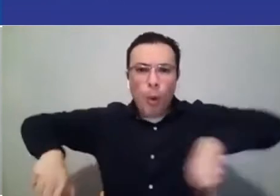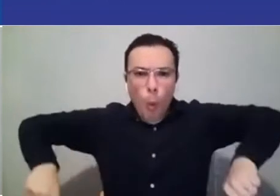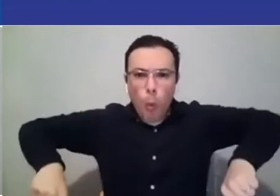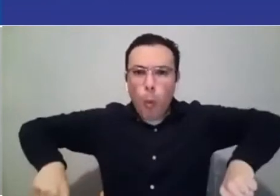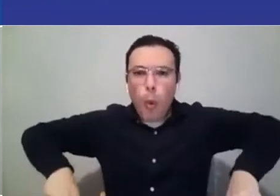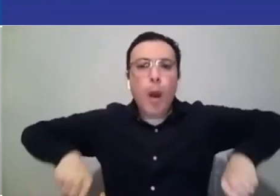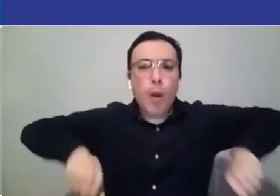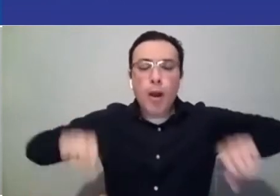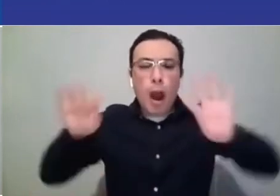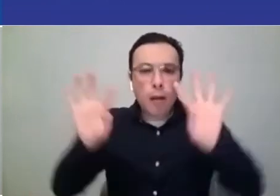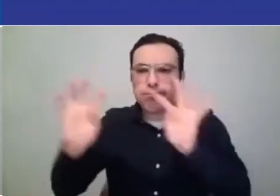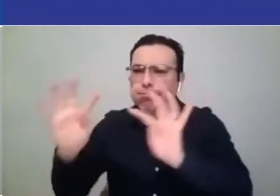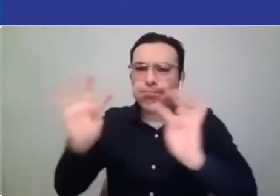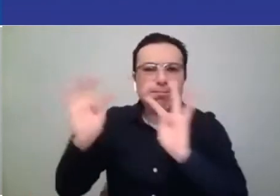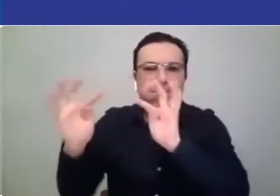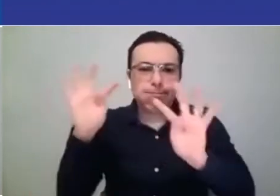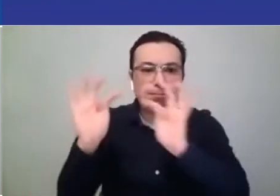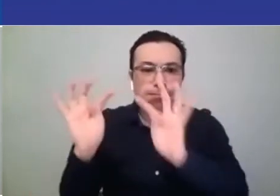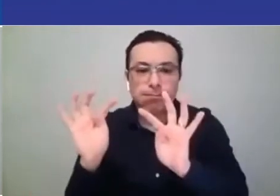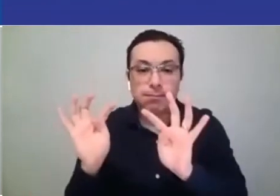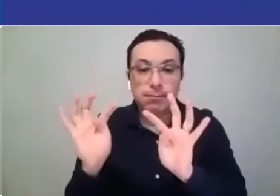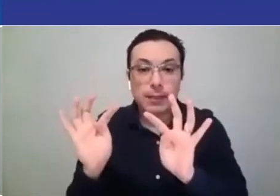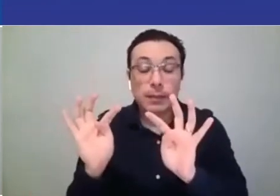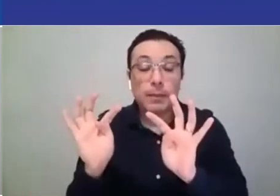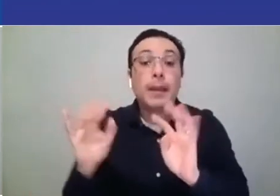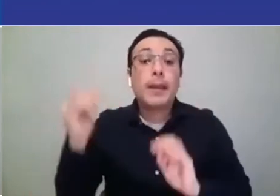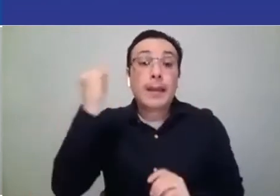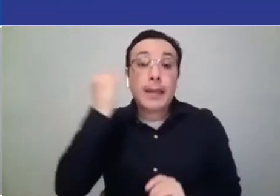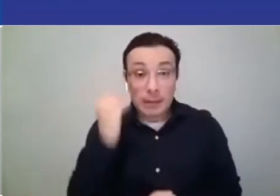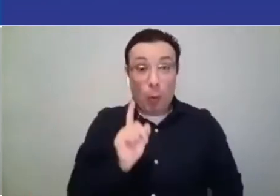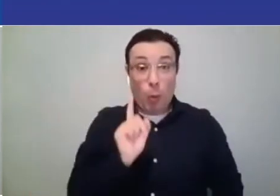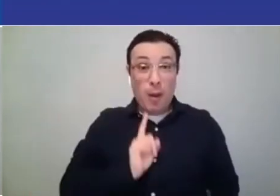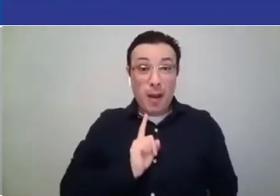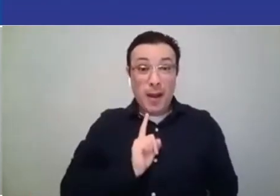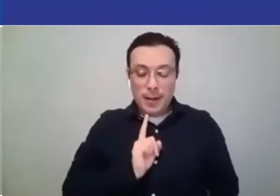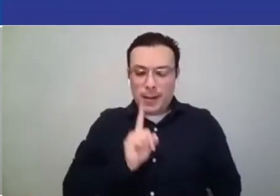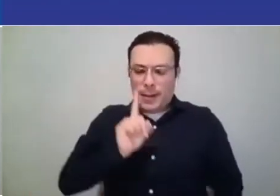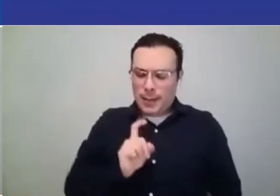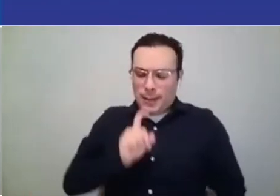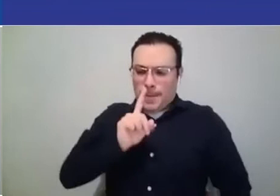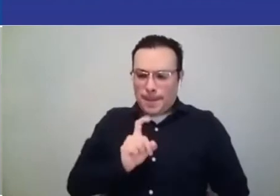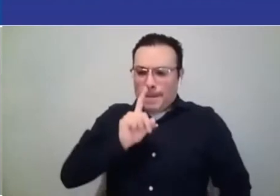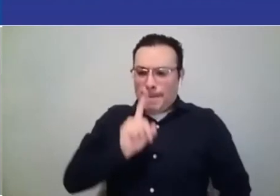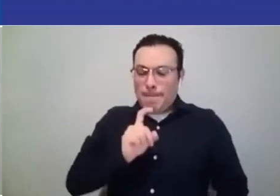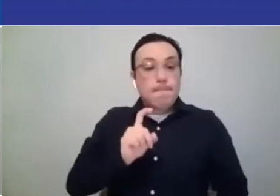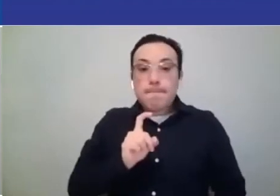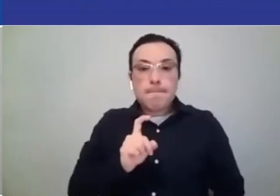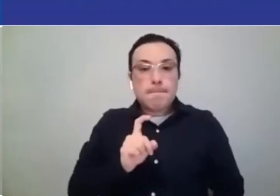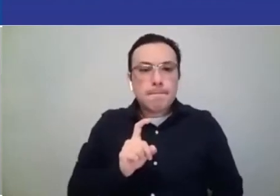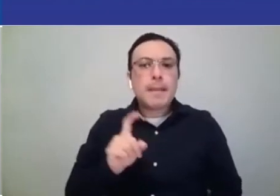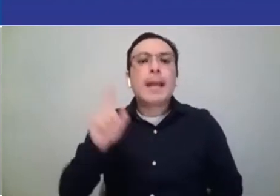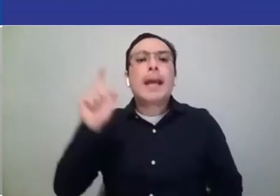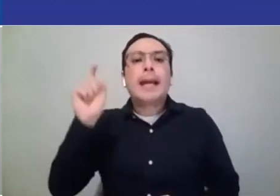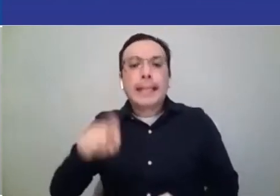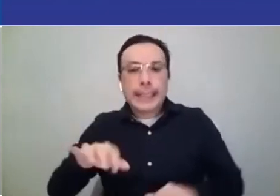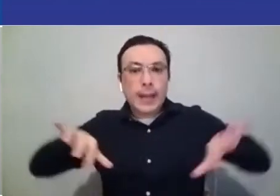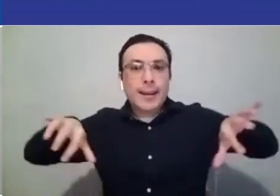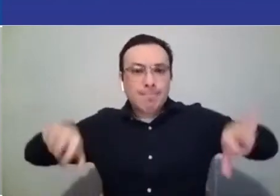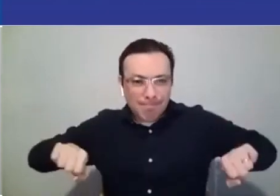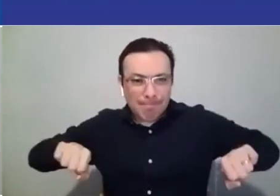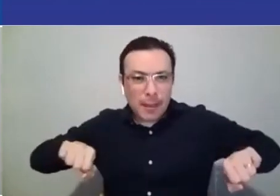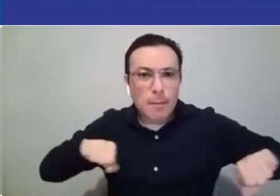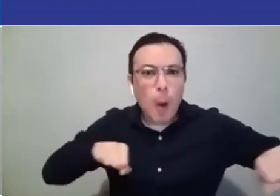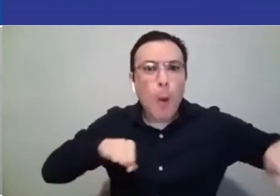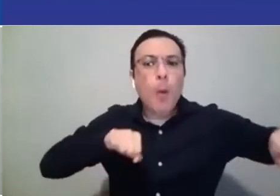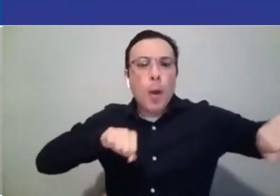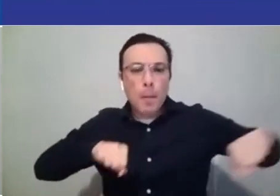I participated in this kind of dance class lecture on debki. You can't replicate that when you're by yourself in your bedroom. You need to feel